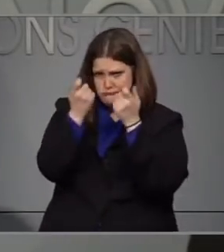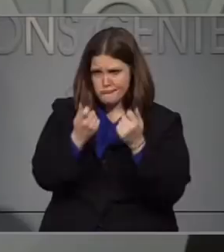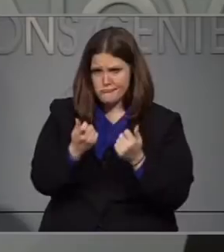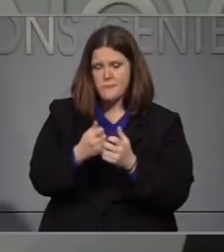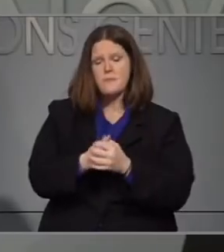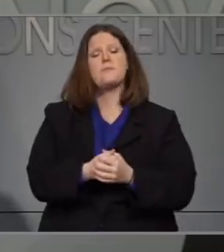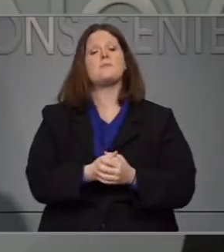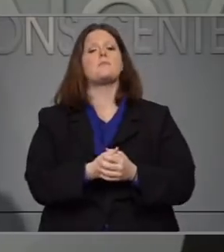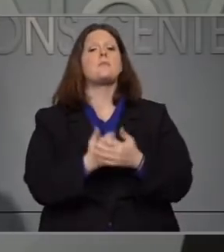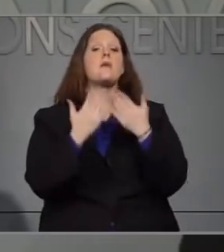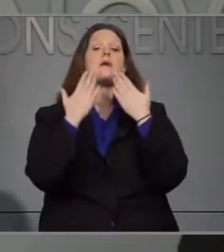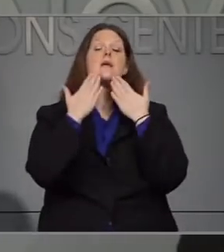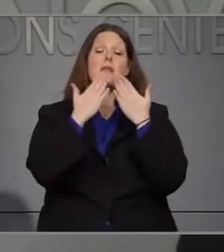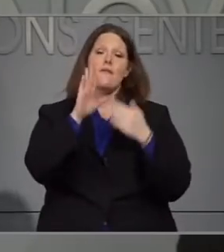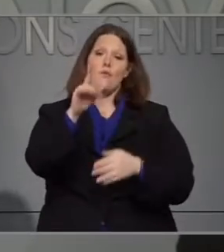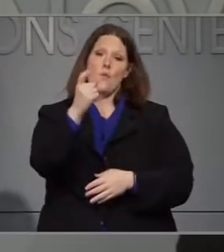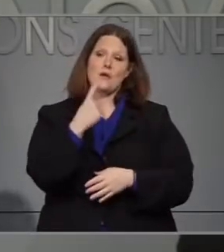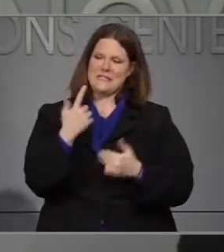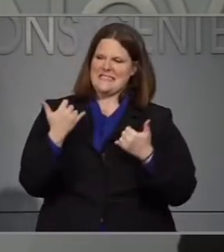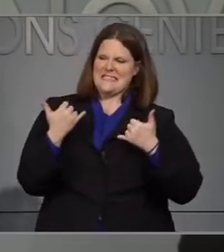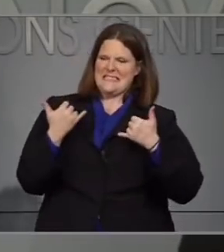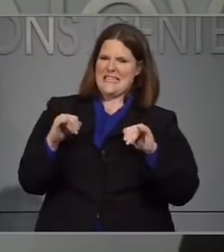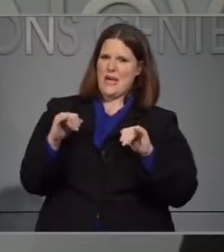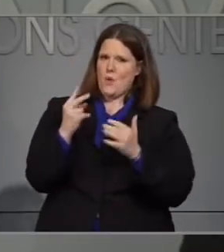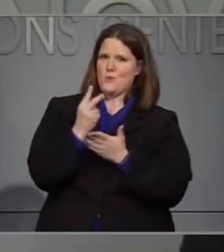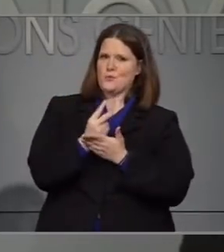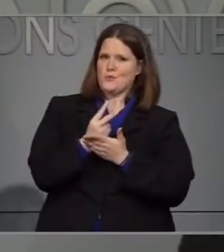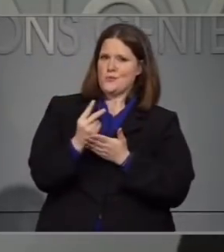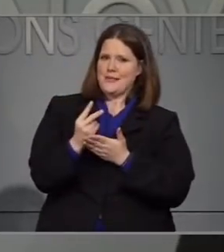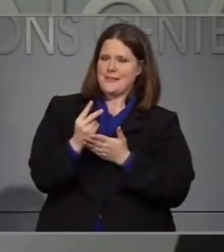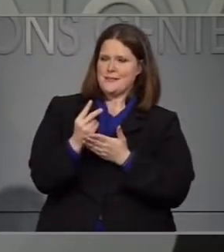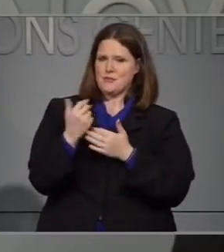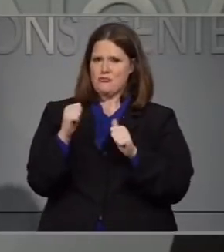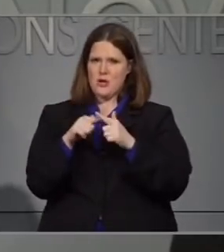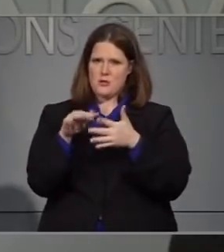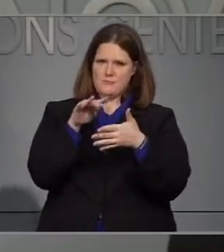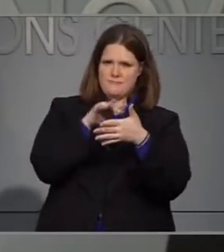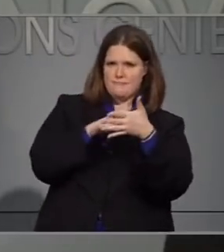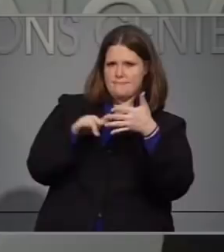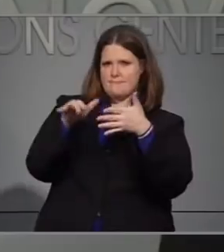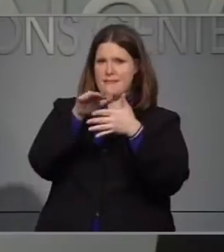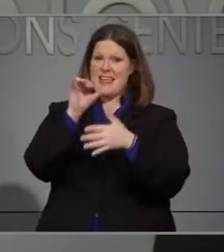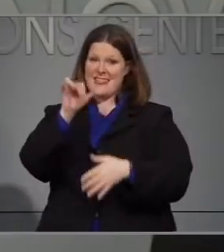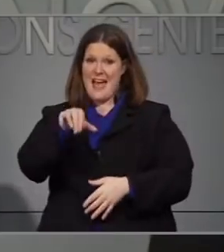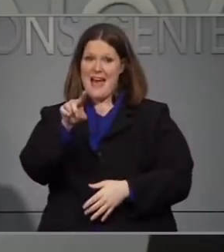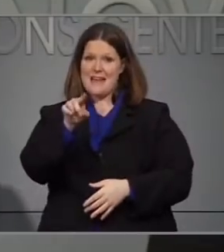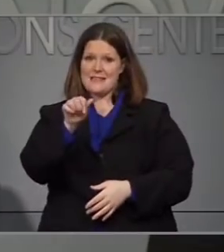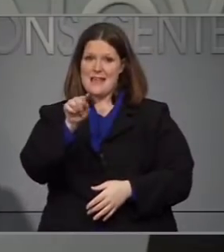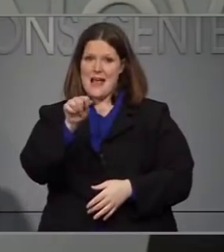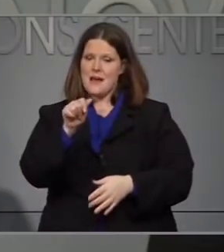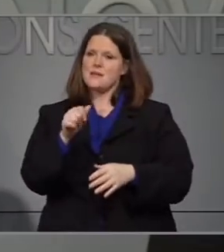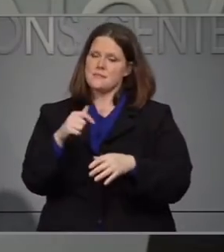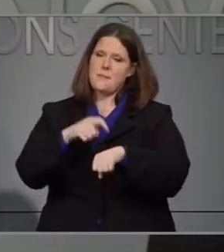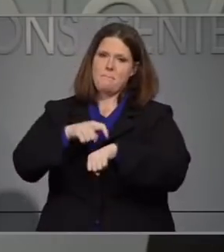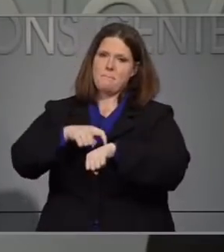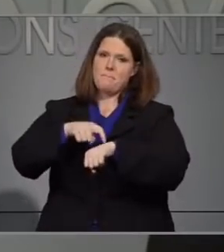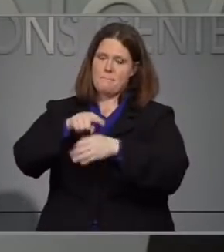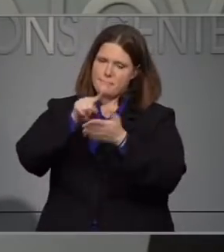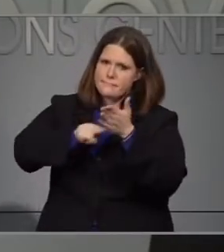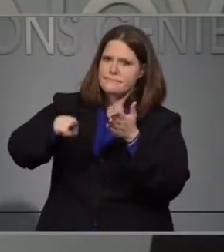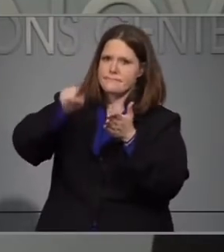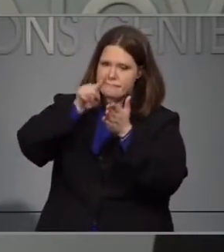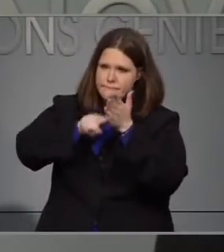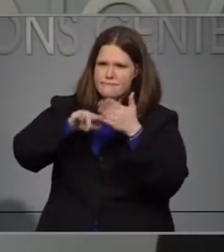just about at a 2-week window from understanding that. So it's the kind of data that takes a bit of investigation and a detective